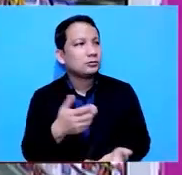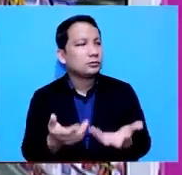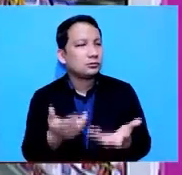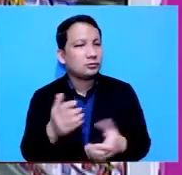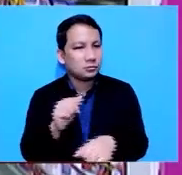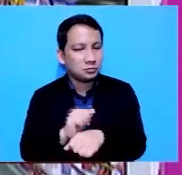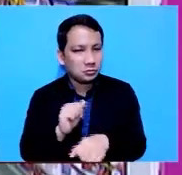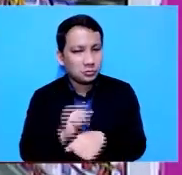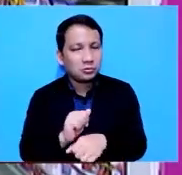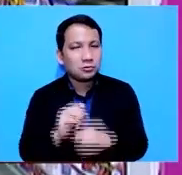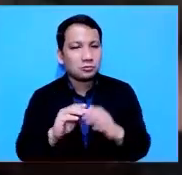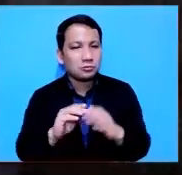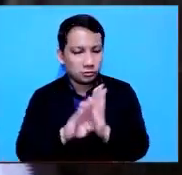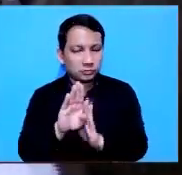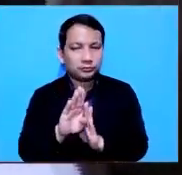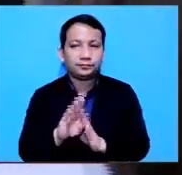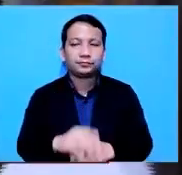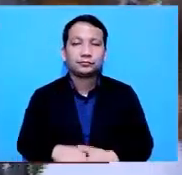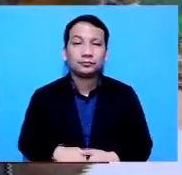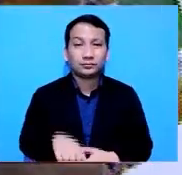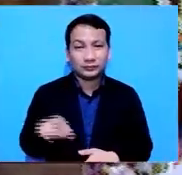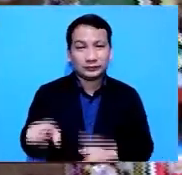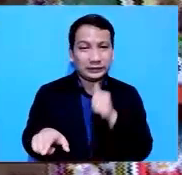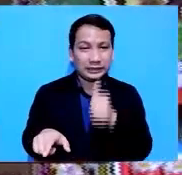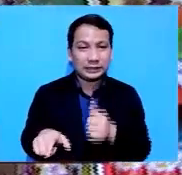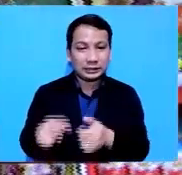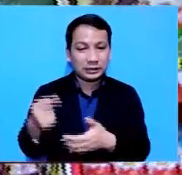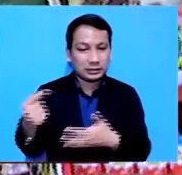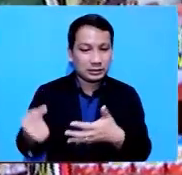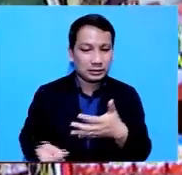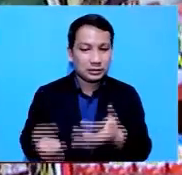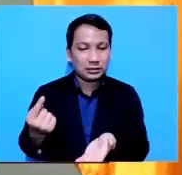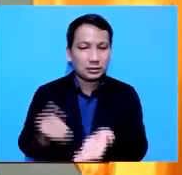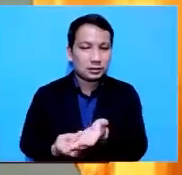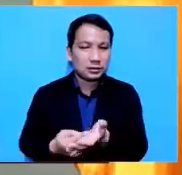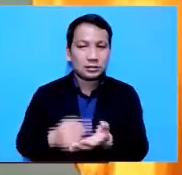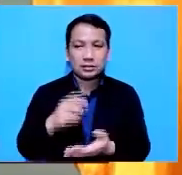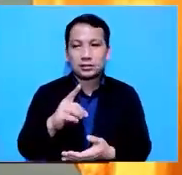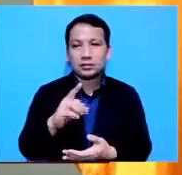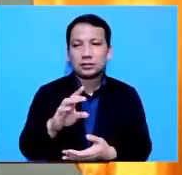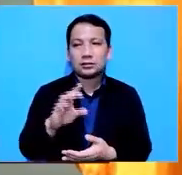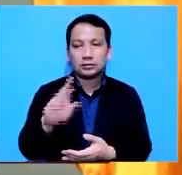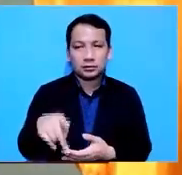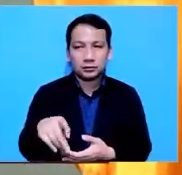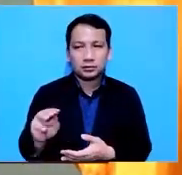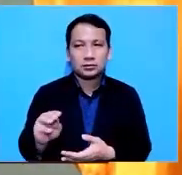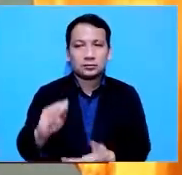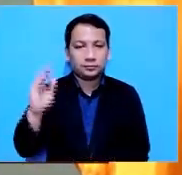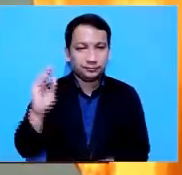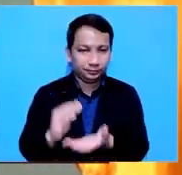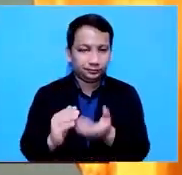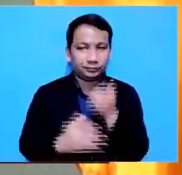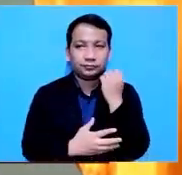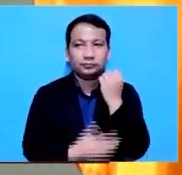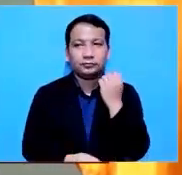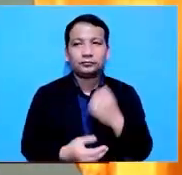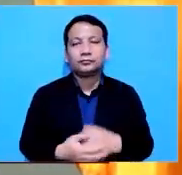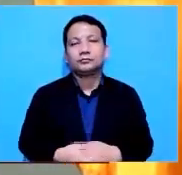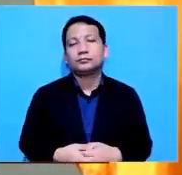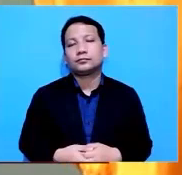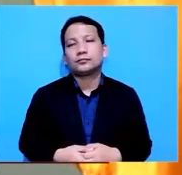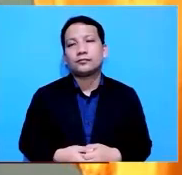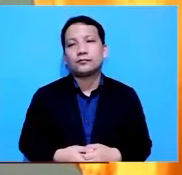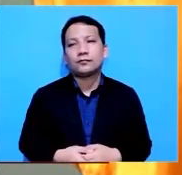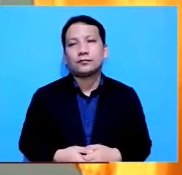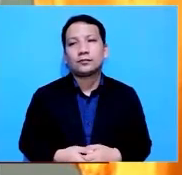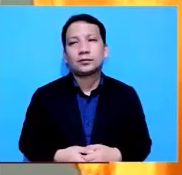Whole game is not really just to increase GDP, but to reduce poverty to single-digit level, to